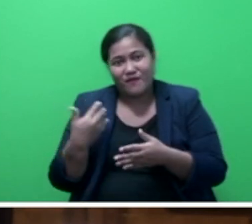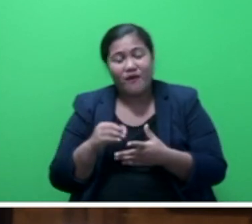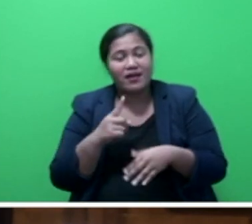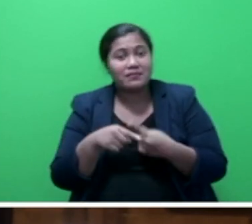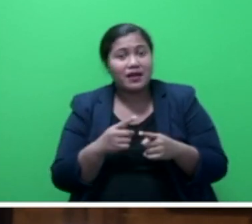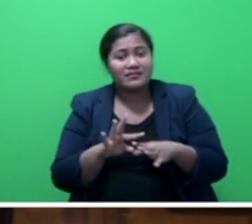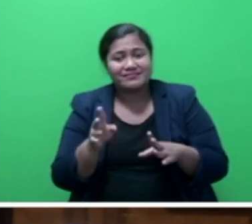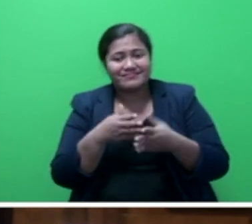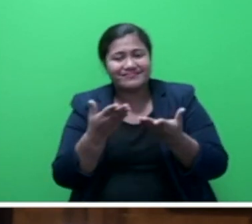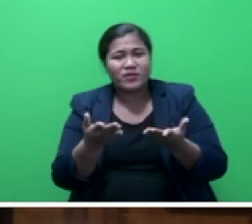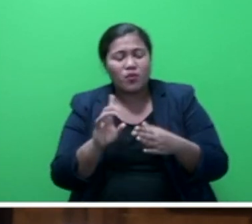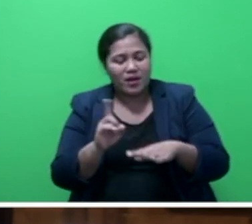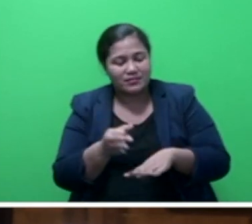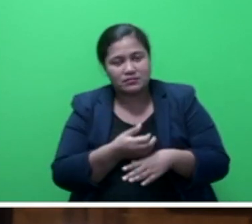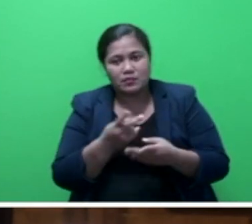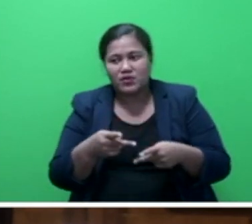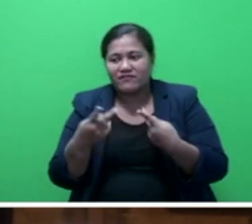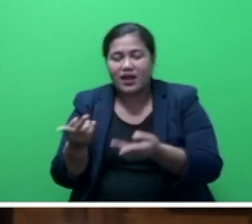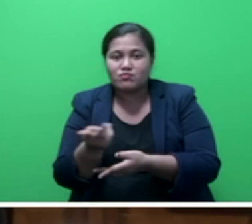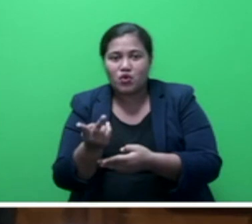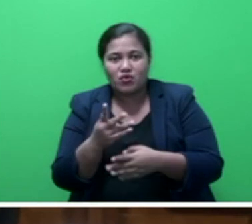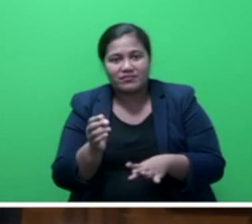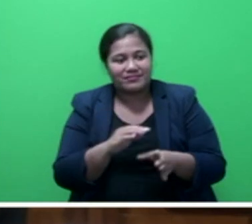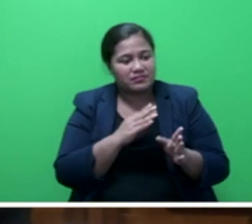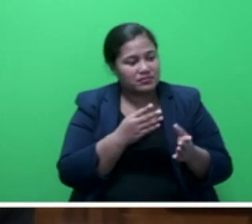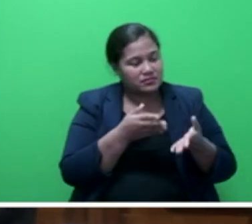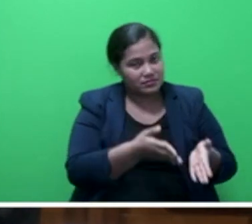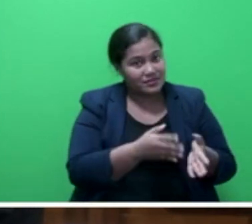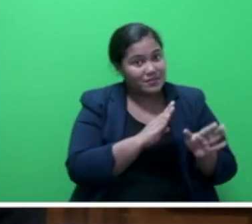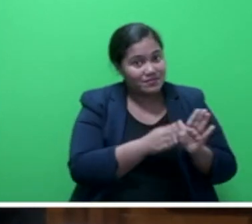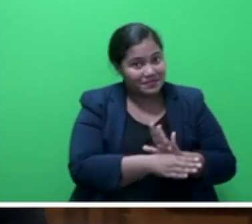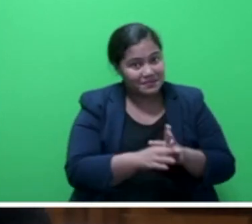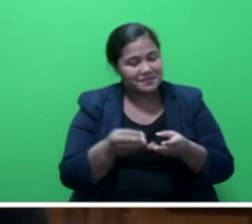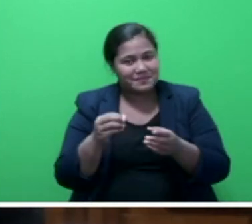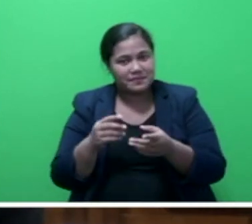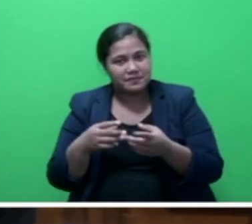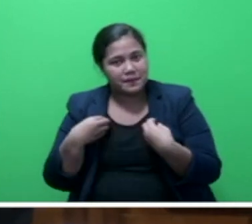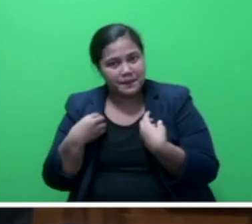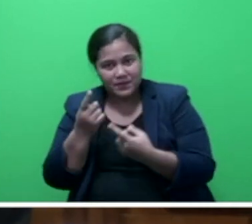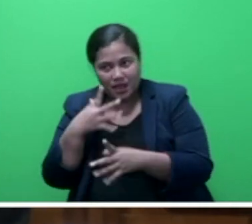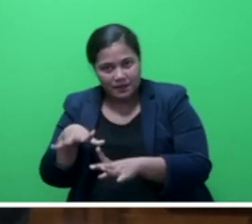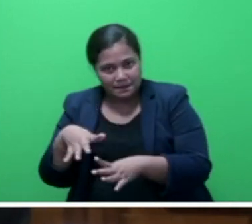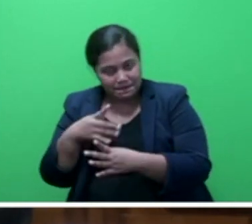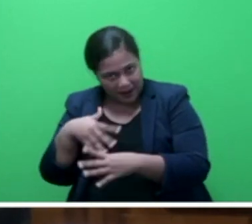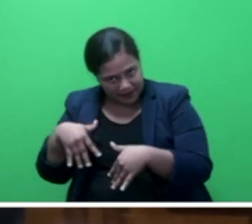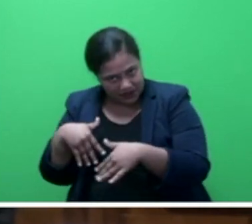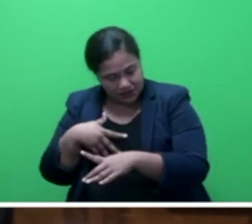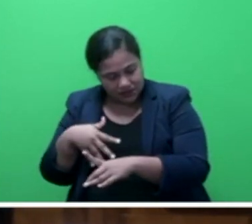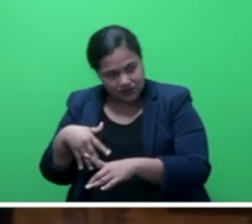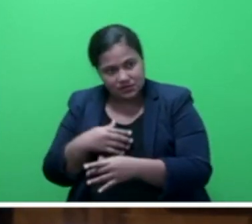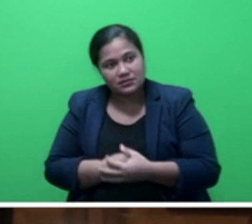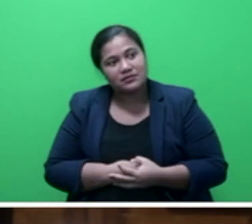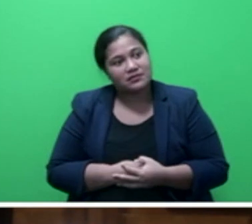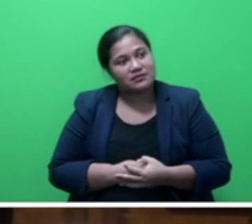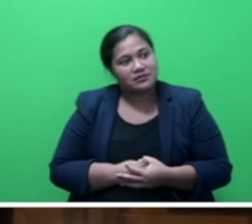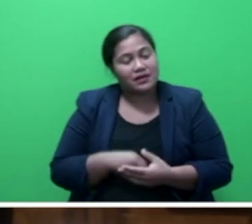provided both to government and also to the private sector. What, Mr. Speaker, sir, before I sit down for any